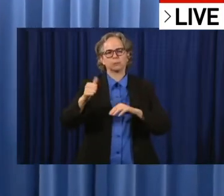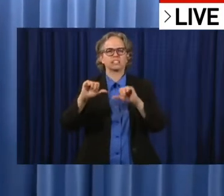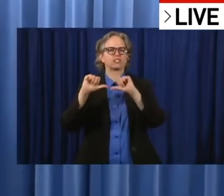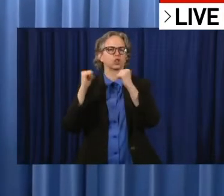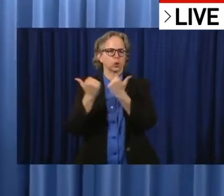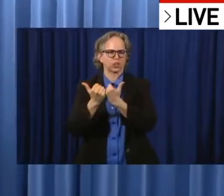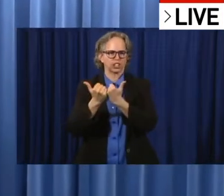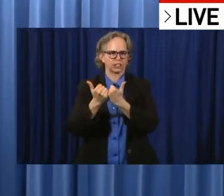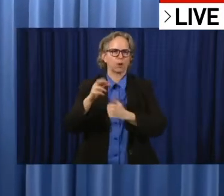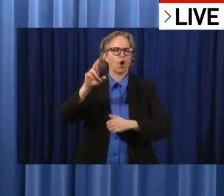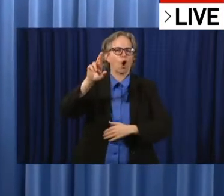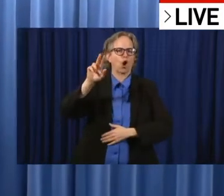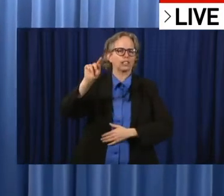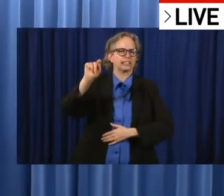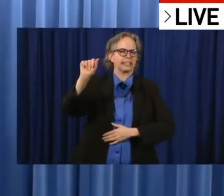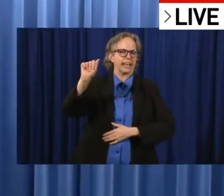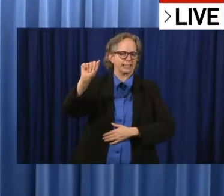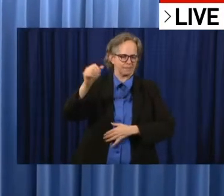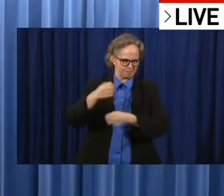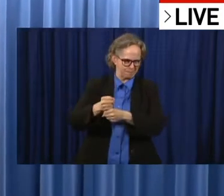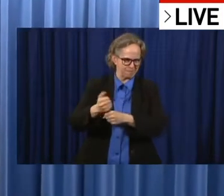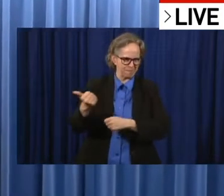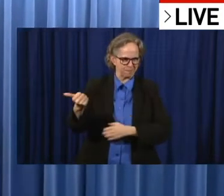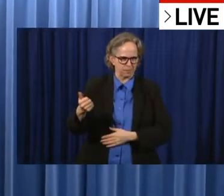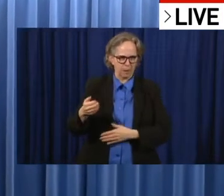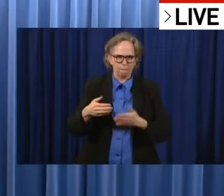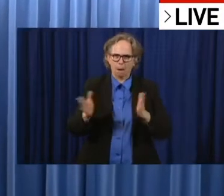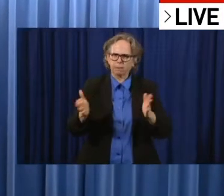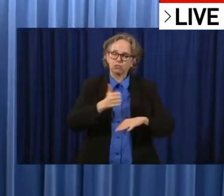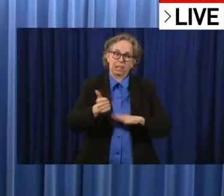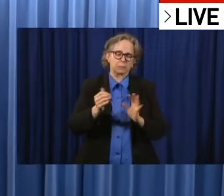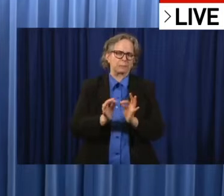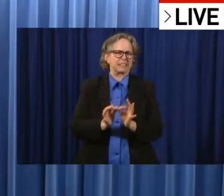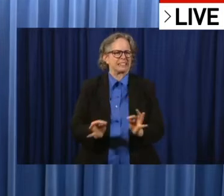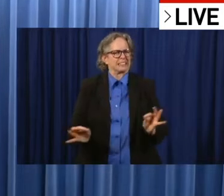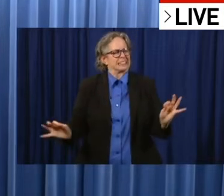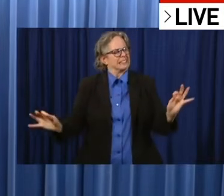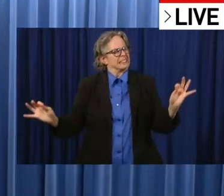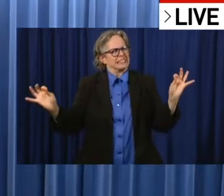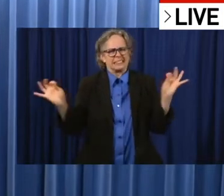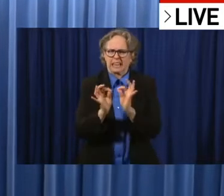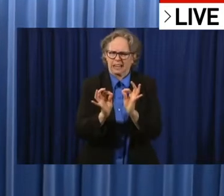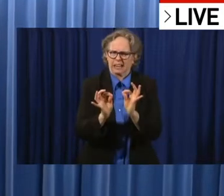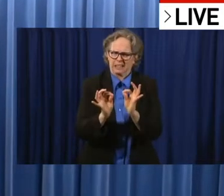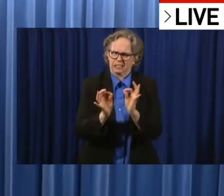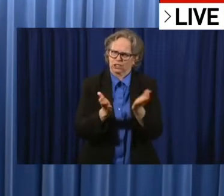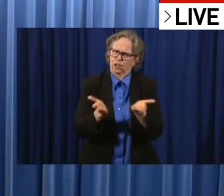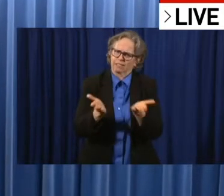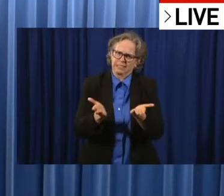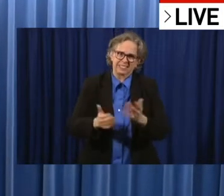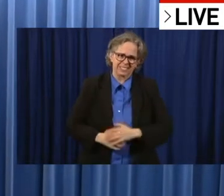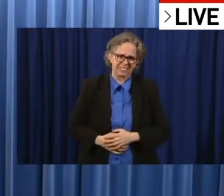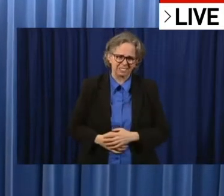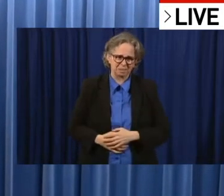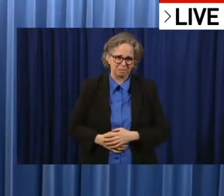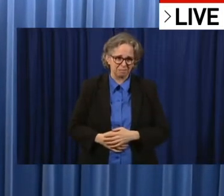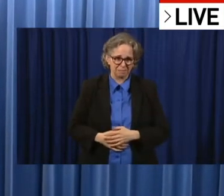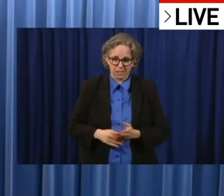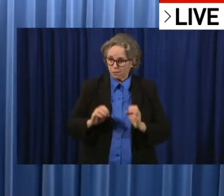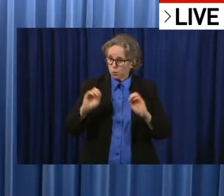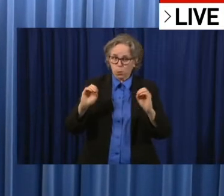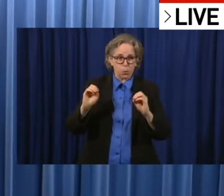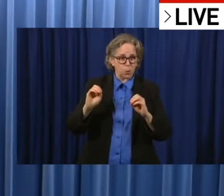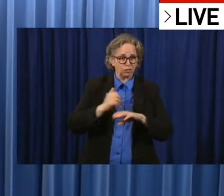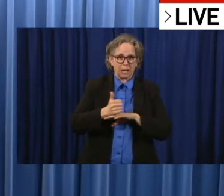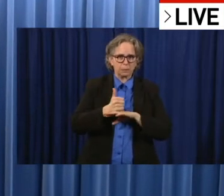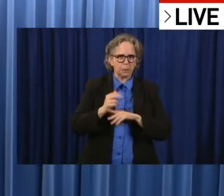transportation remains an essential service during these times of crisis. Without it, many of our fellow Ohioans simply could not